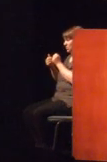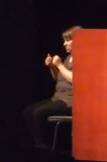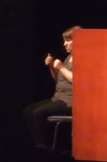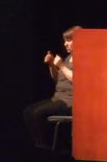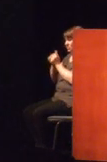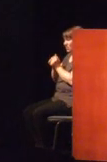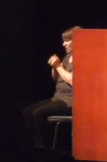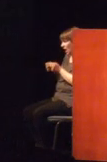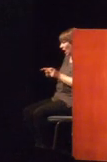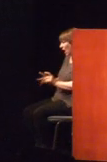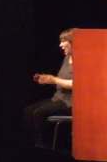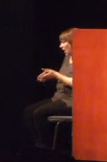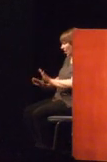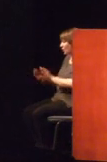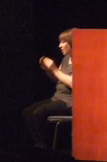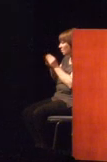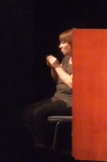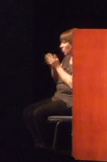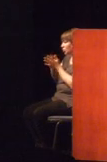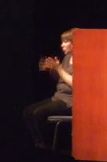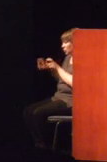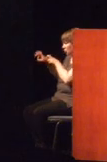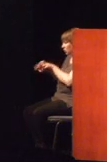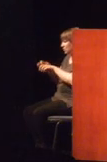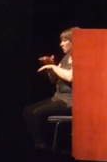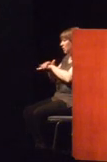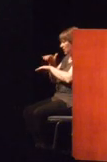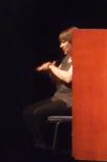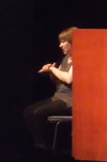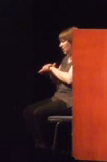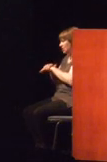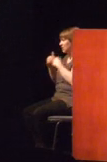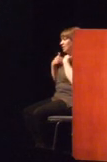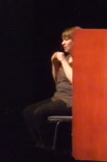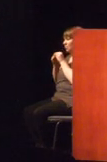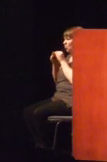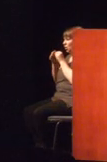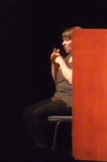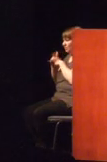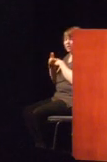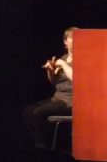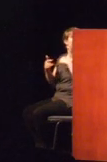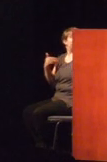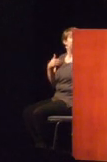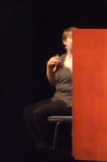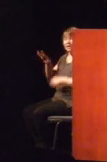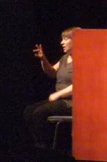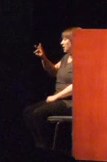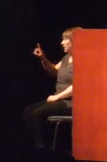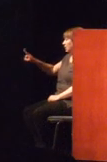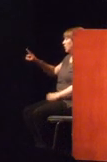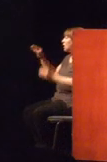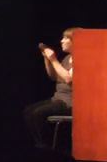of allowing more students into transfer level English, having more sections of it available, we had 81 more students